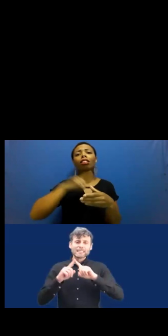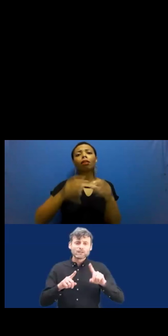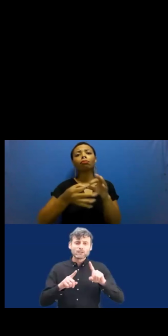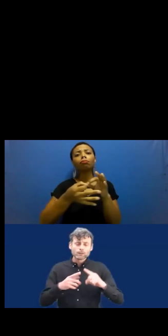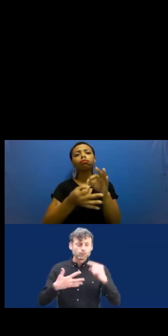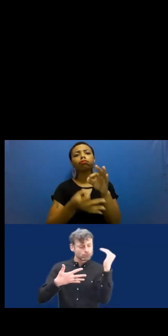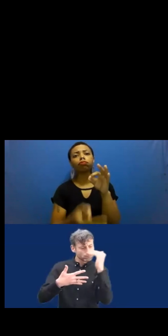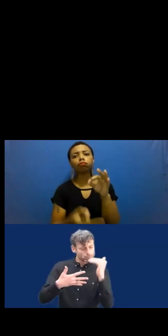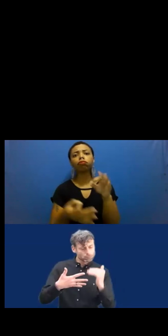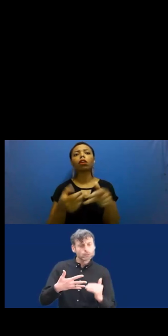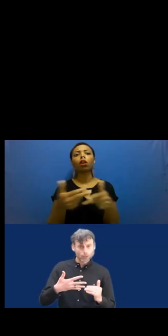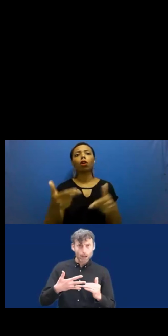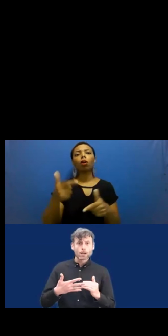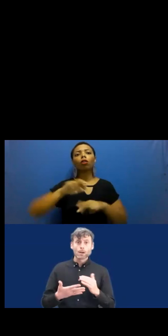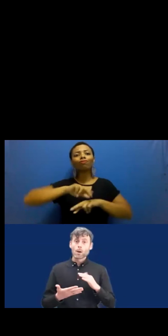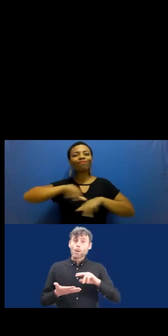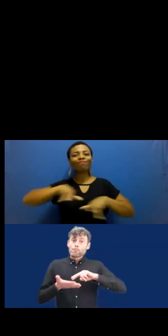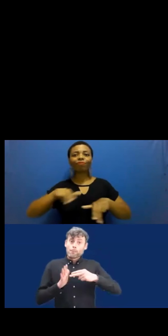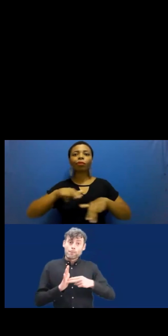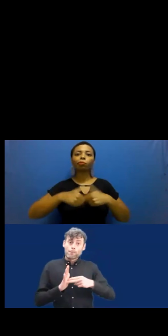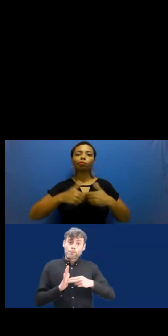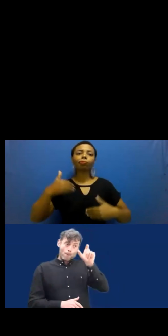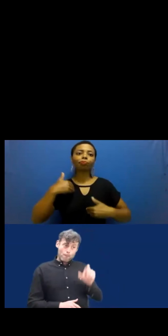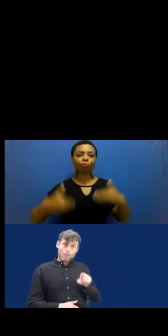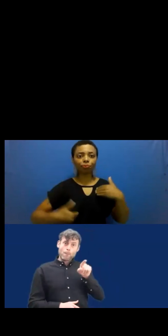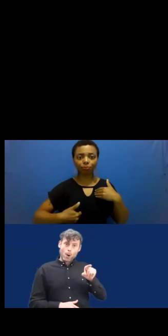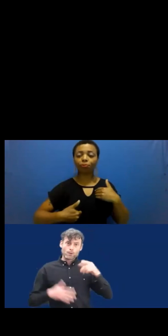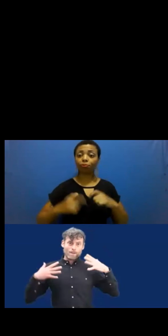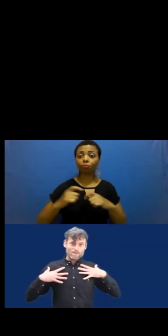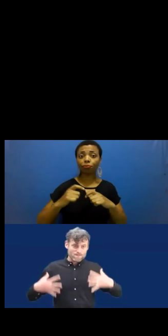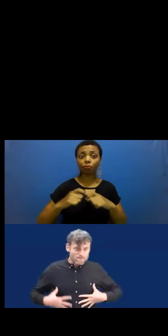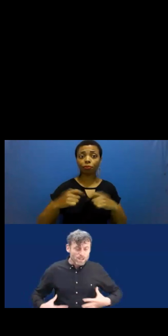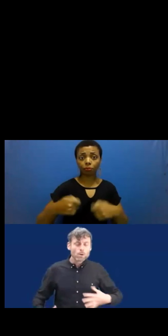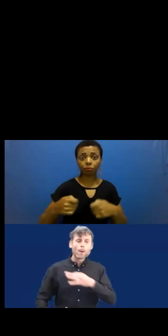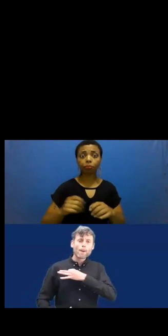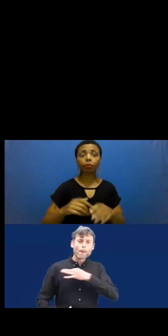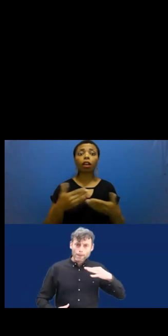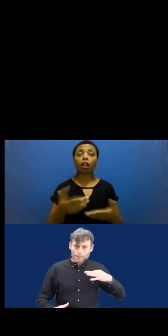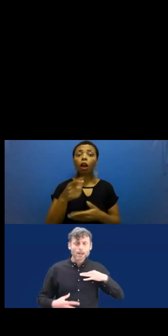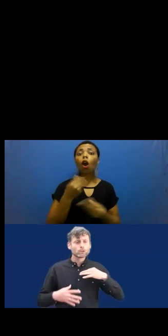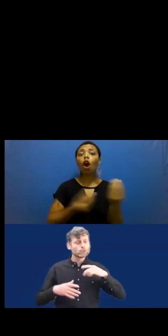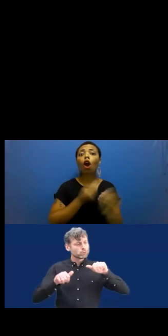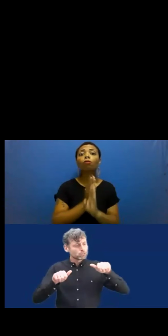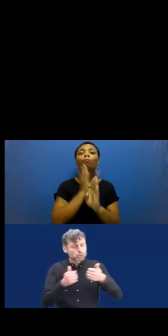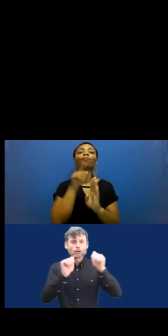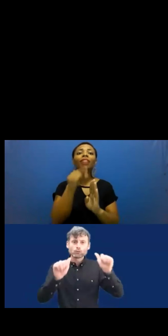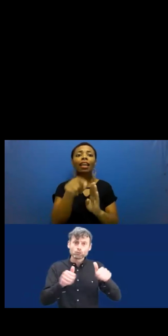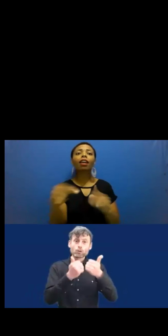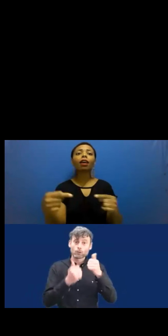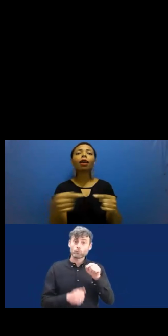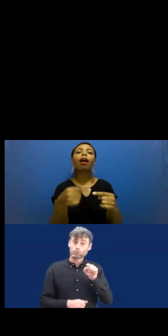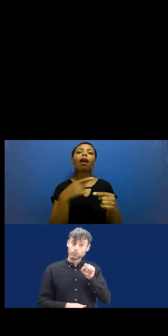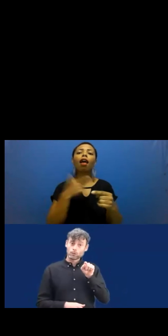medical and physical challenges. It is recognized as the most common cause for congenital deaf blindness.